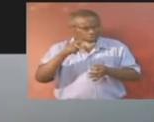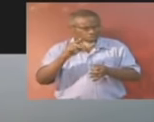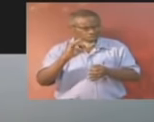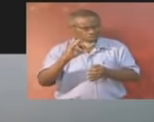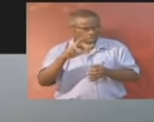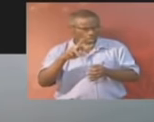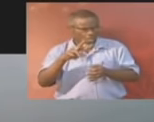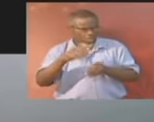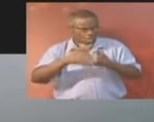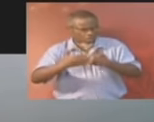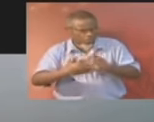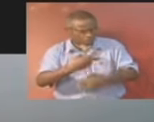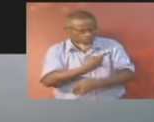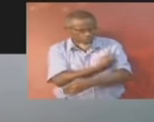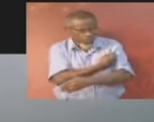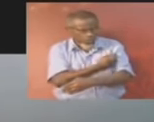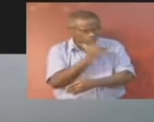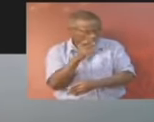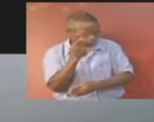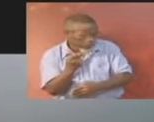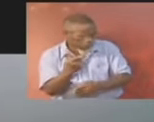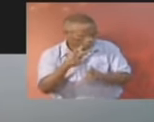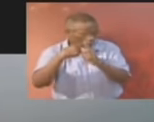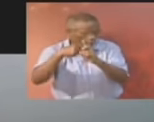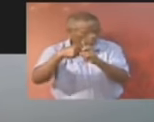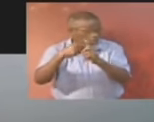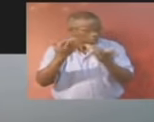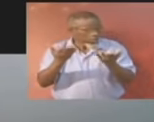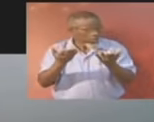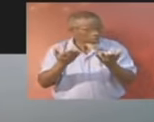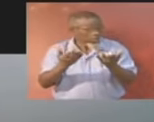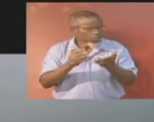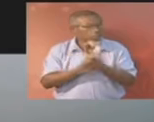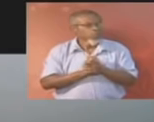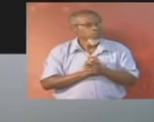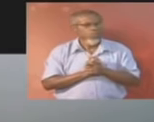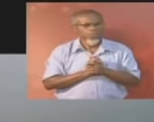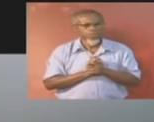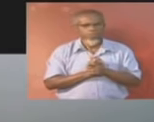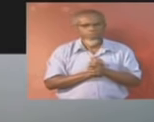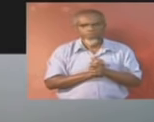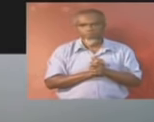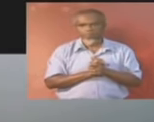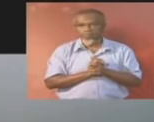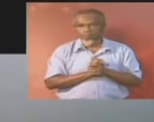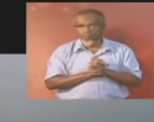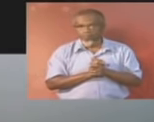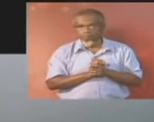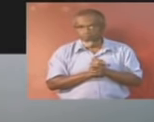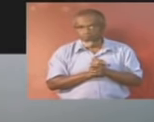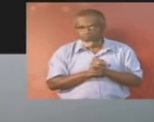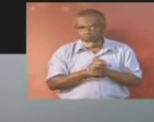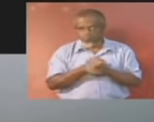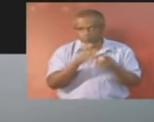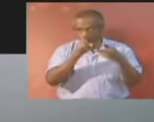positive if the person is affected with COVID-19? My second question would go perhaps